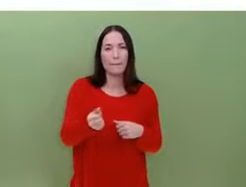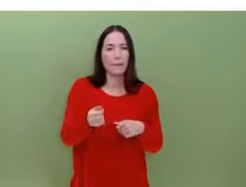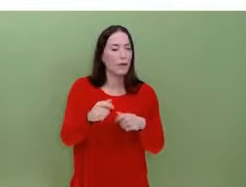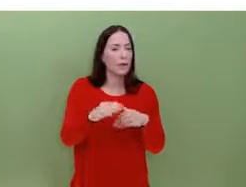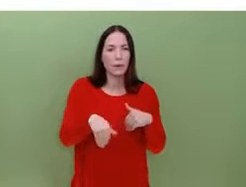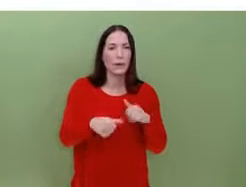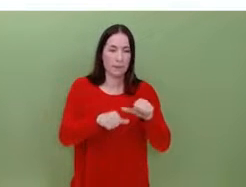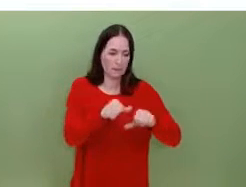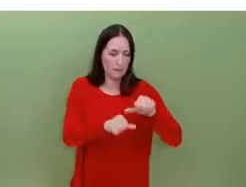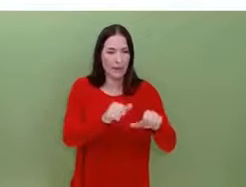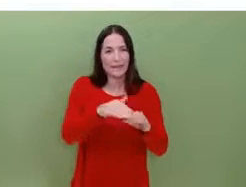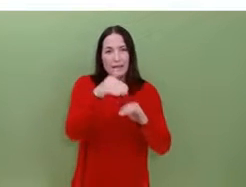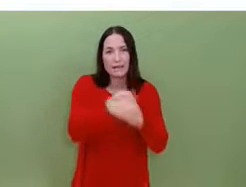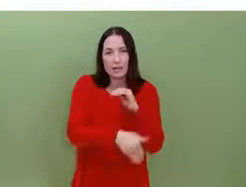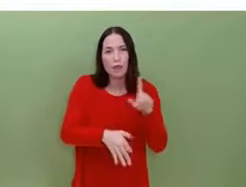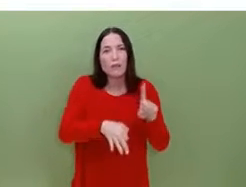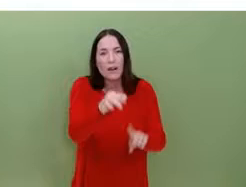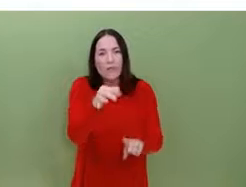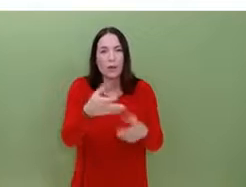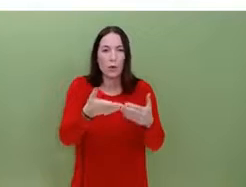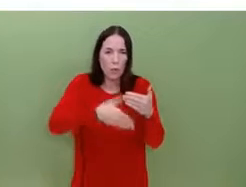recovery and enduring problems.